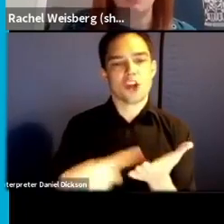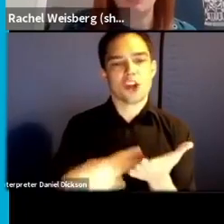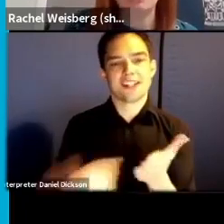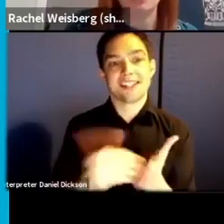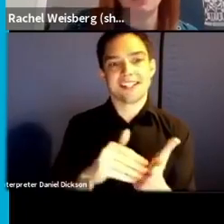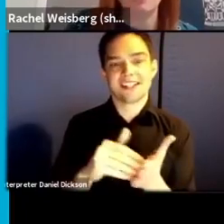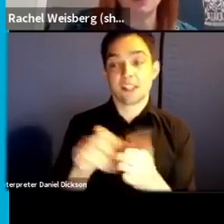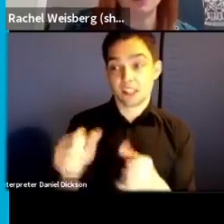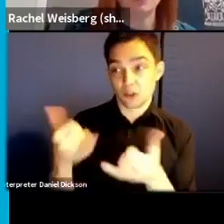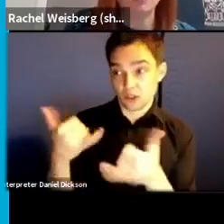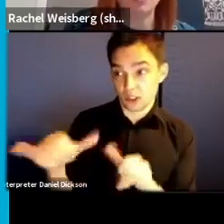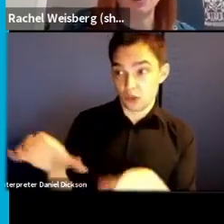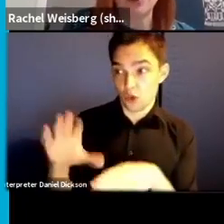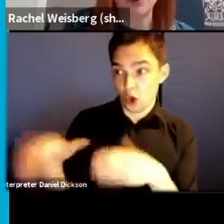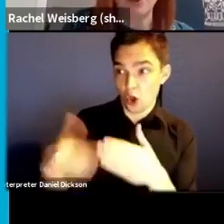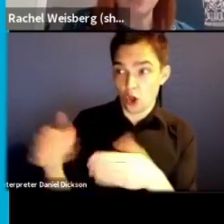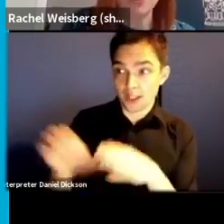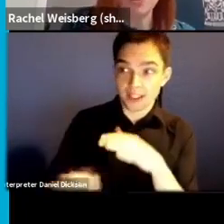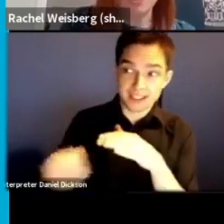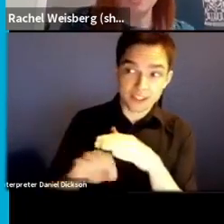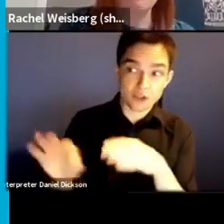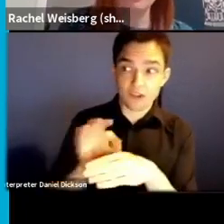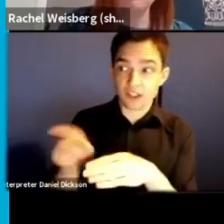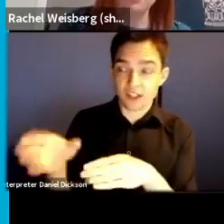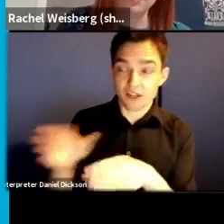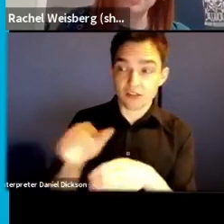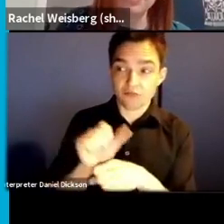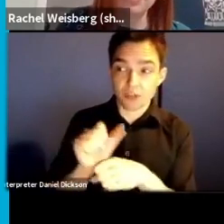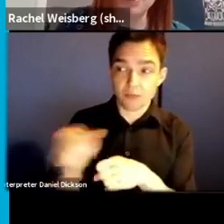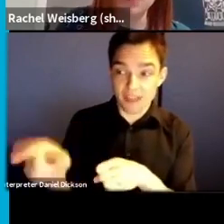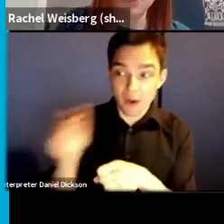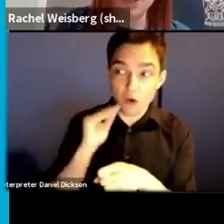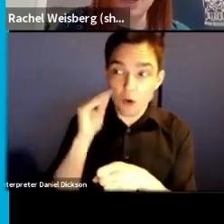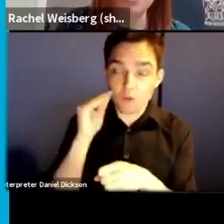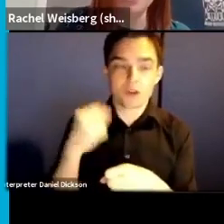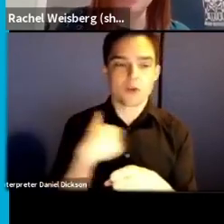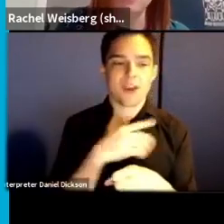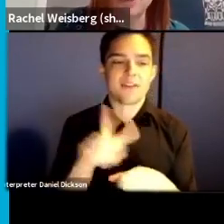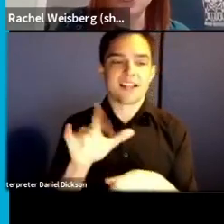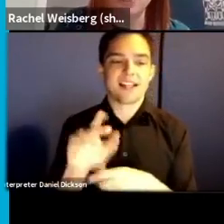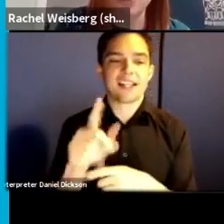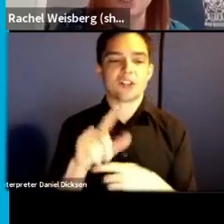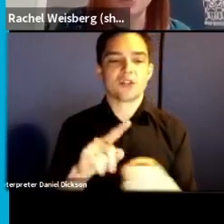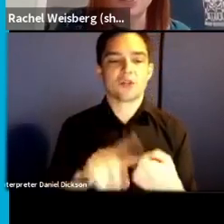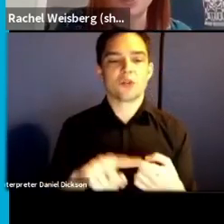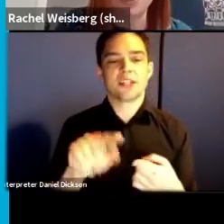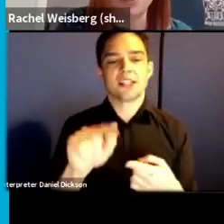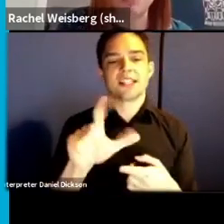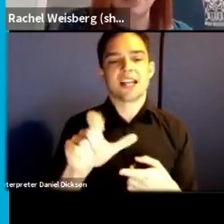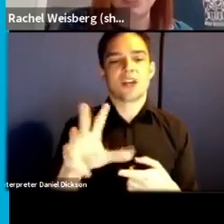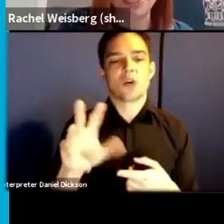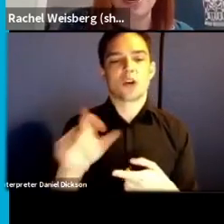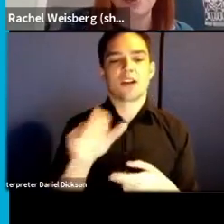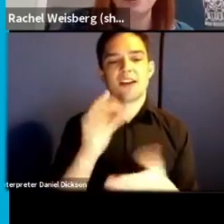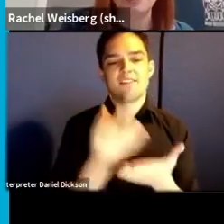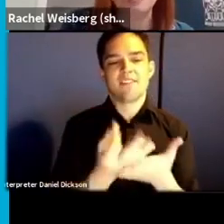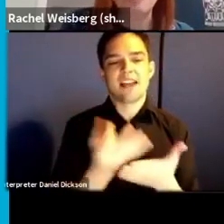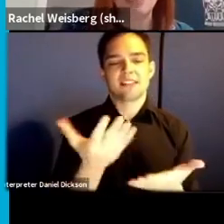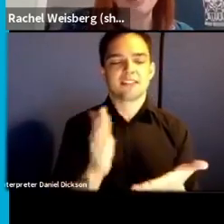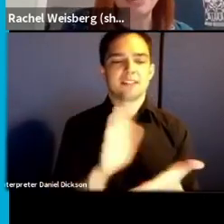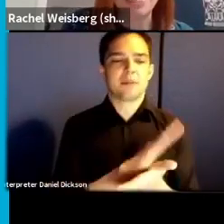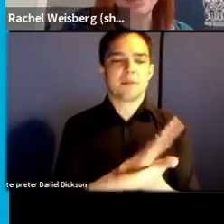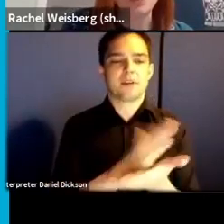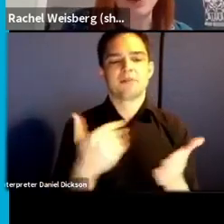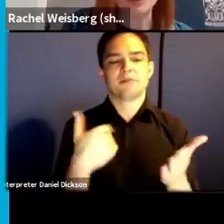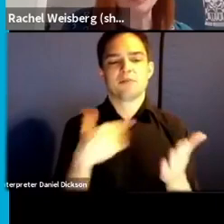do all the essential functions from your job at home? And we have a link to telework fact sheet that the helpline put together at the bottom